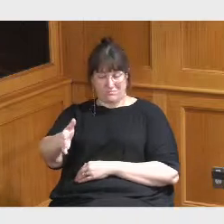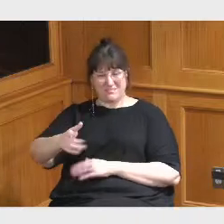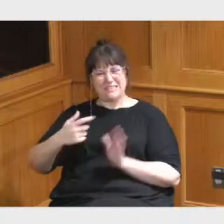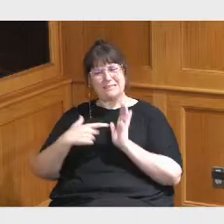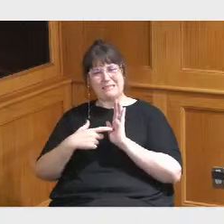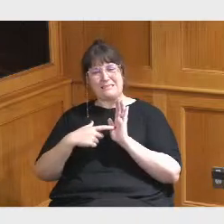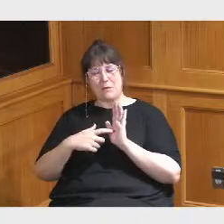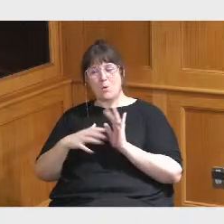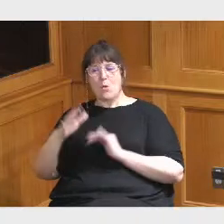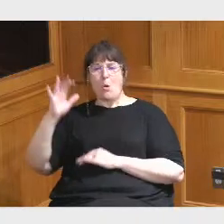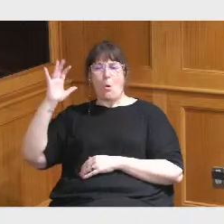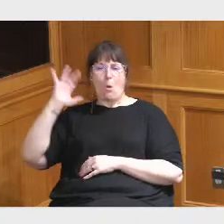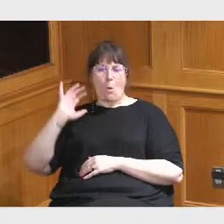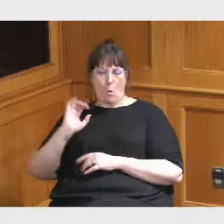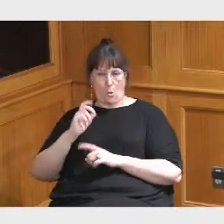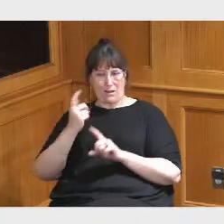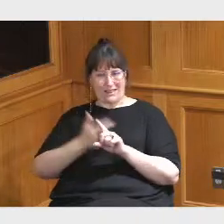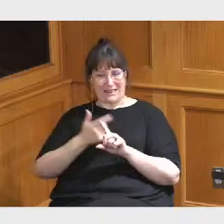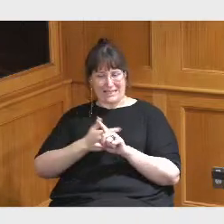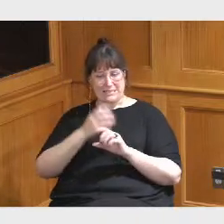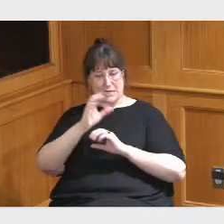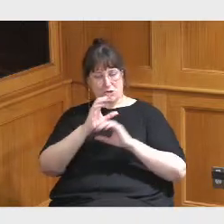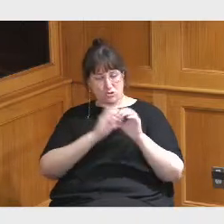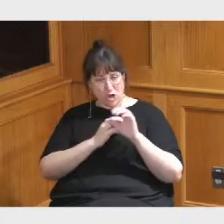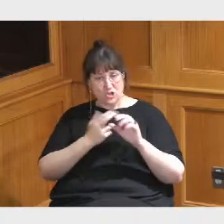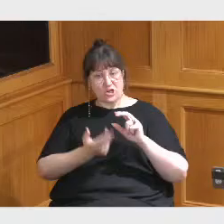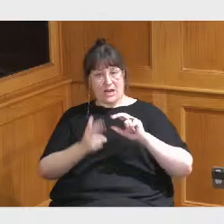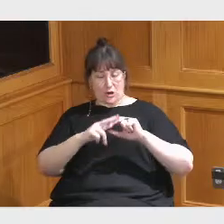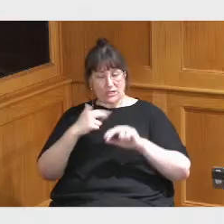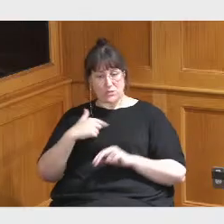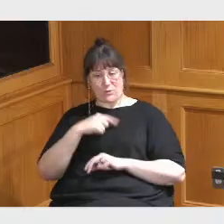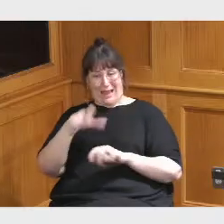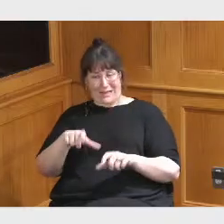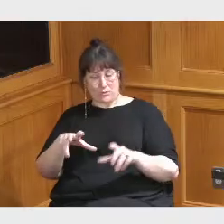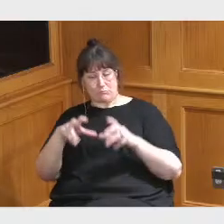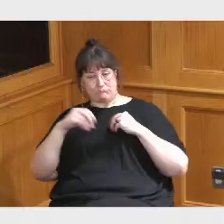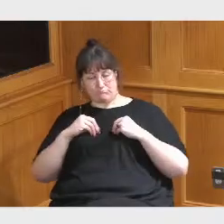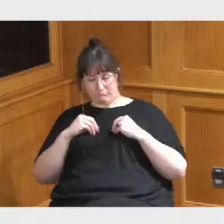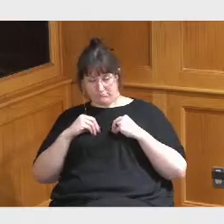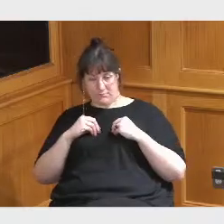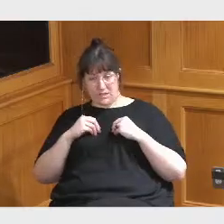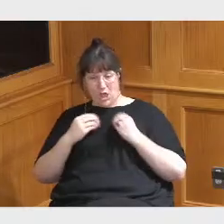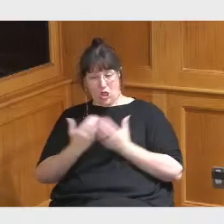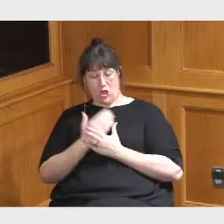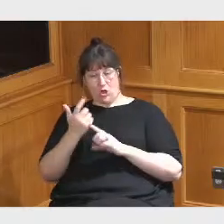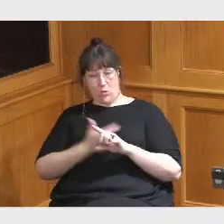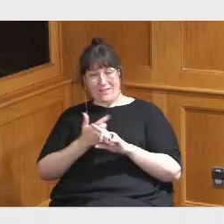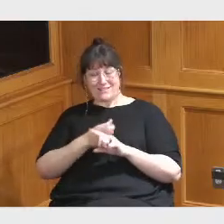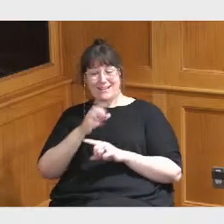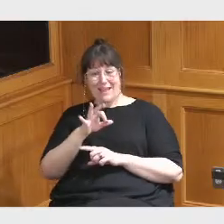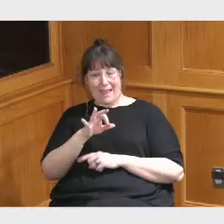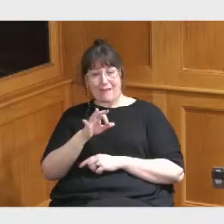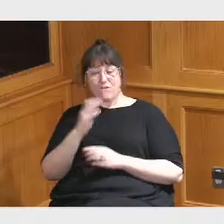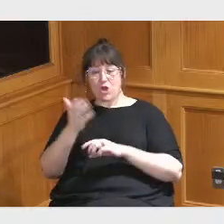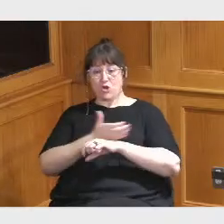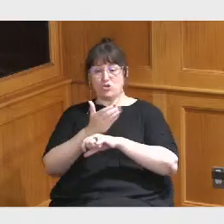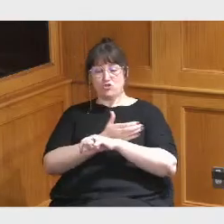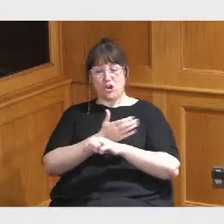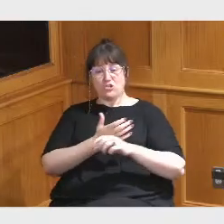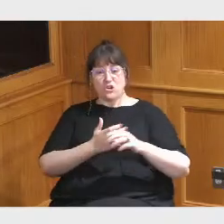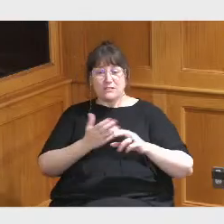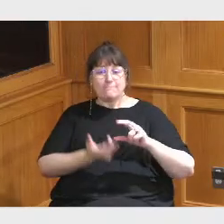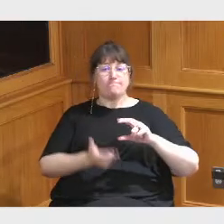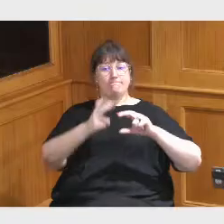example, under the old lease, there were construction cost increases that the county had to absorb. Under this new lease, if there are construction cost